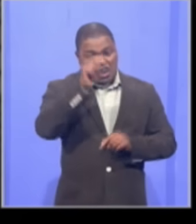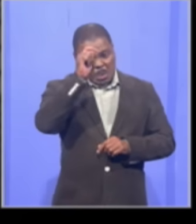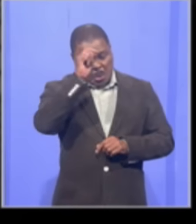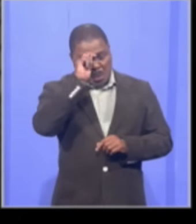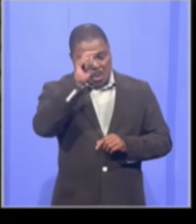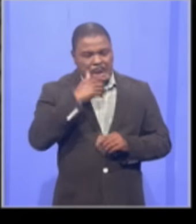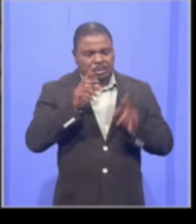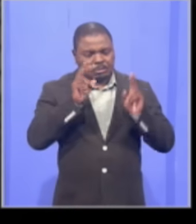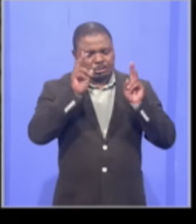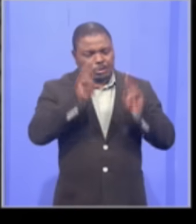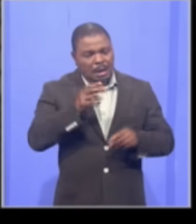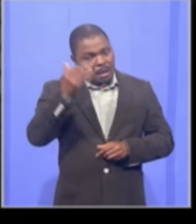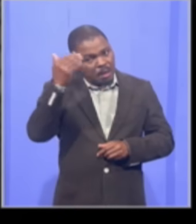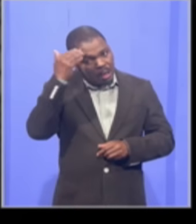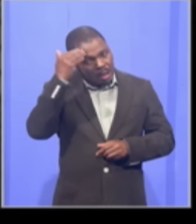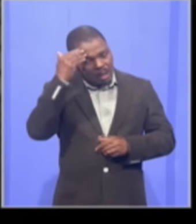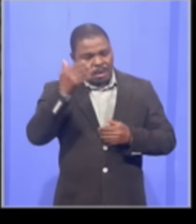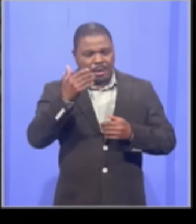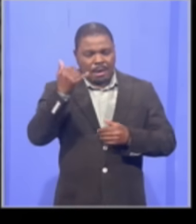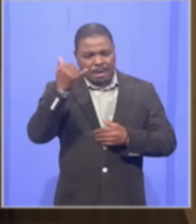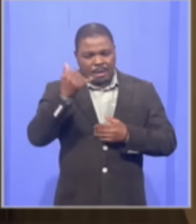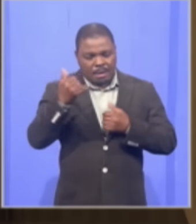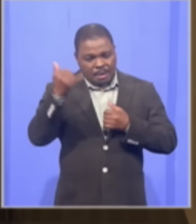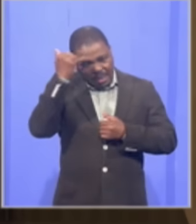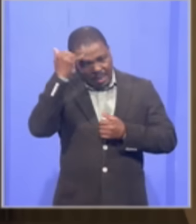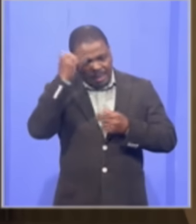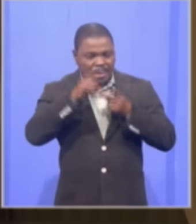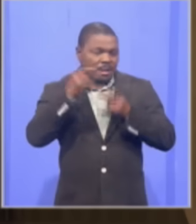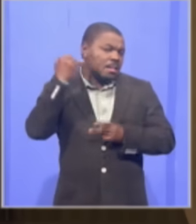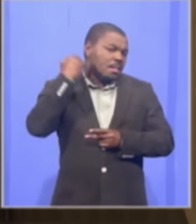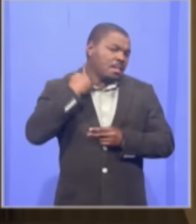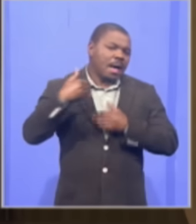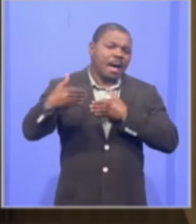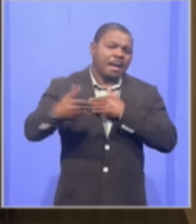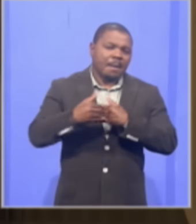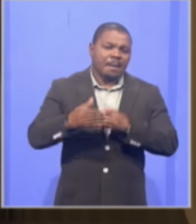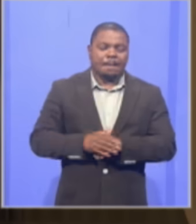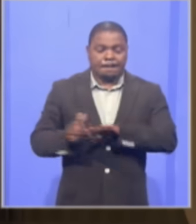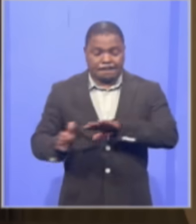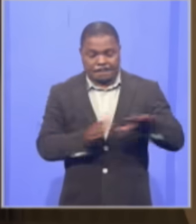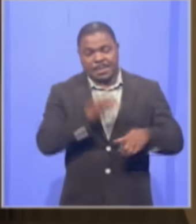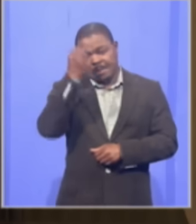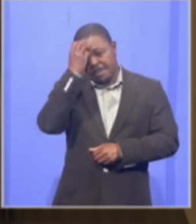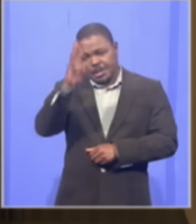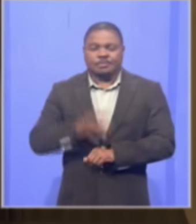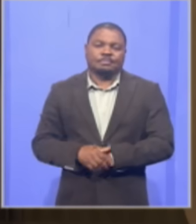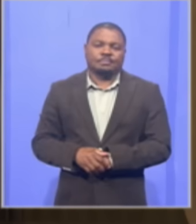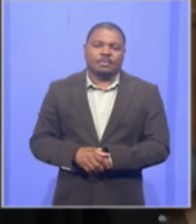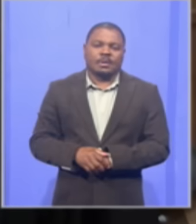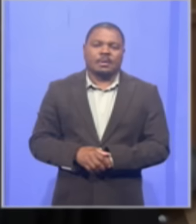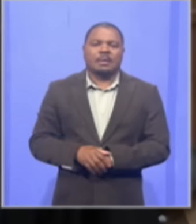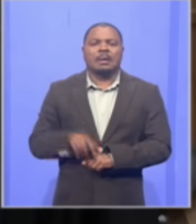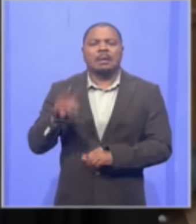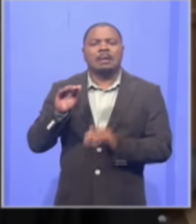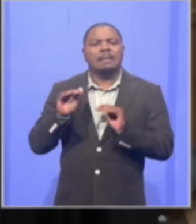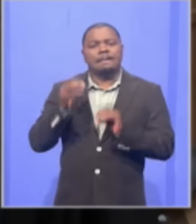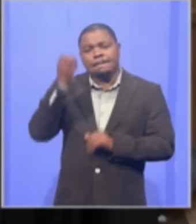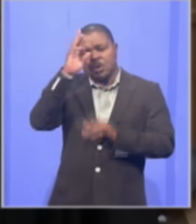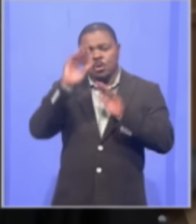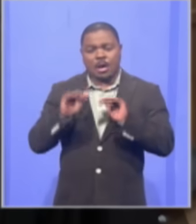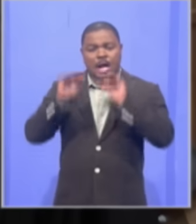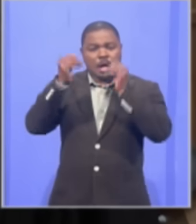sena le maqeba hlohong le molaleng. Ha re leba ka Pretoria teng re fumana hore lekgotla le phameng la dinyewe ya